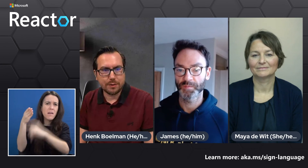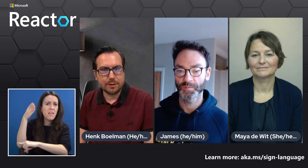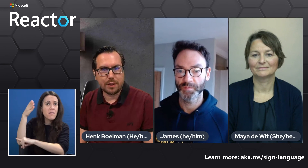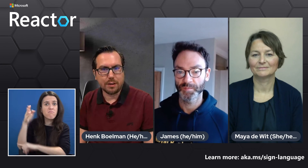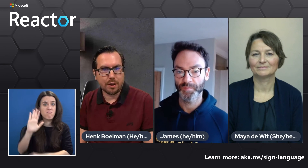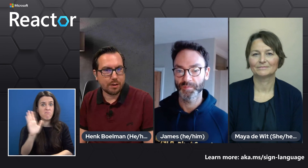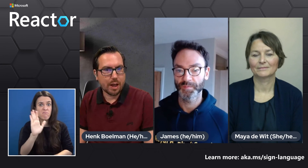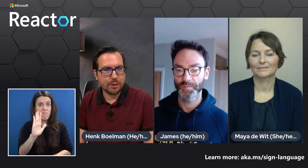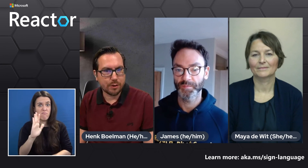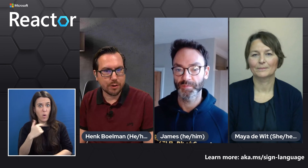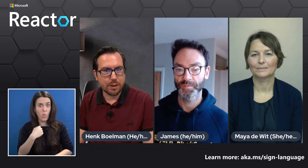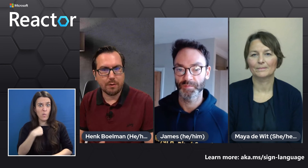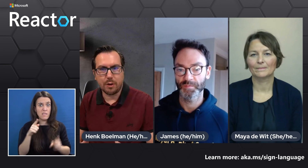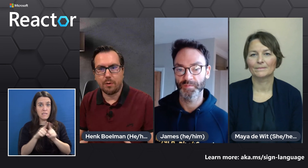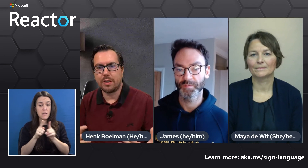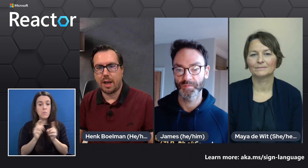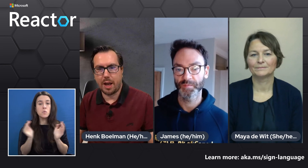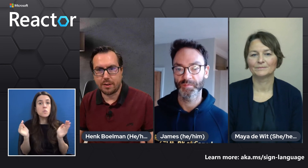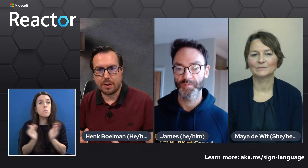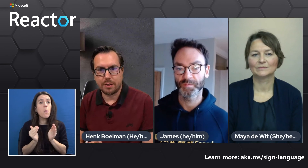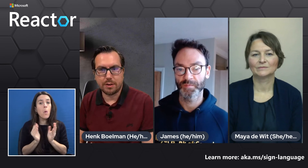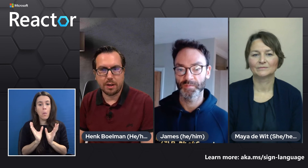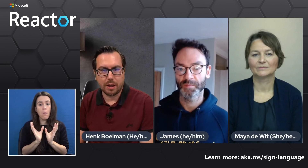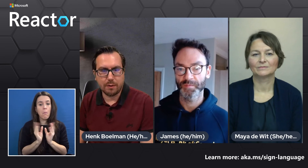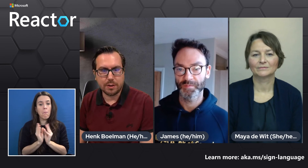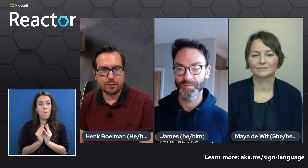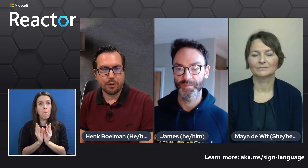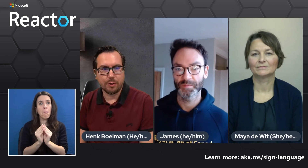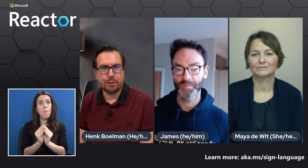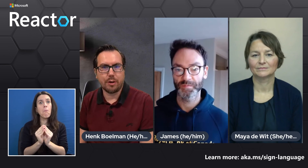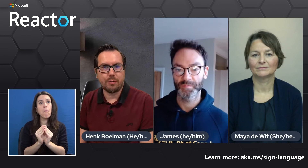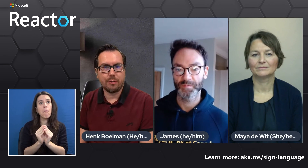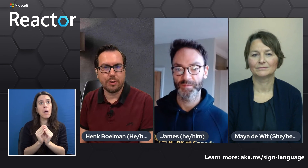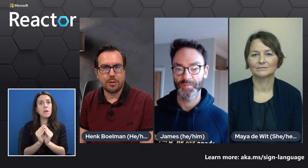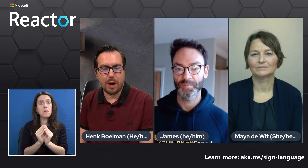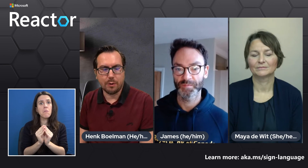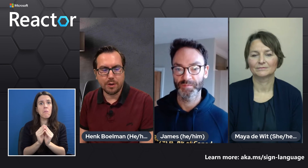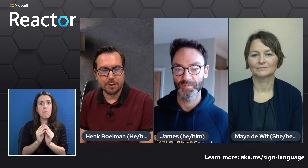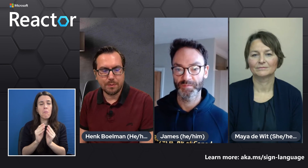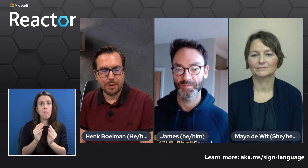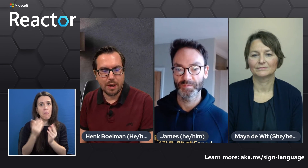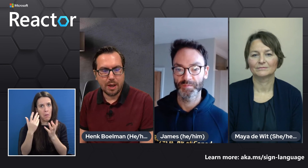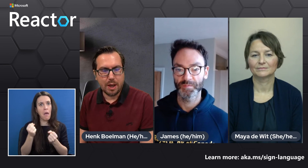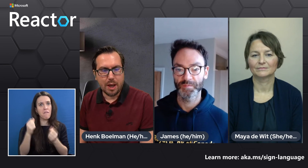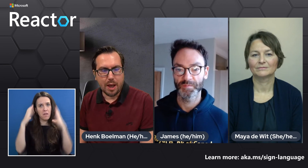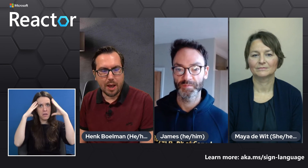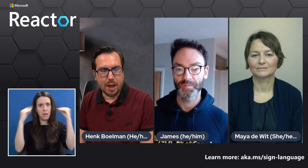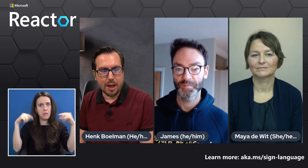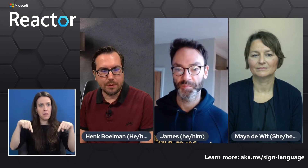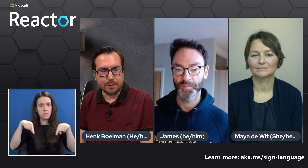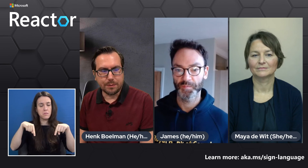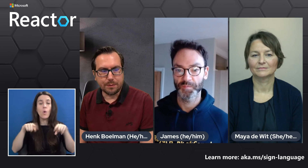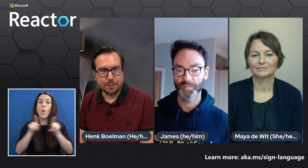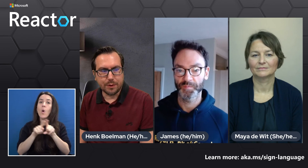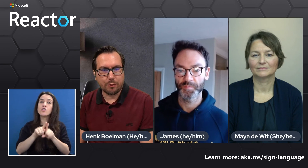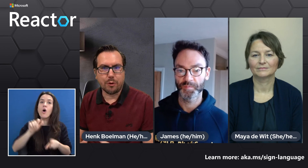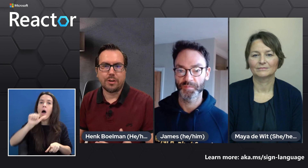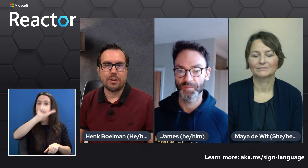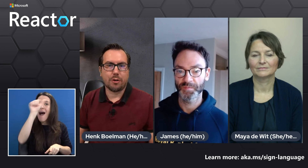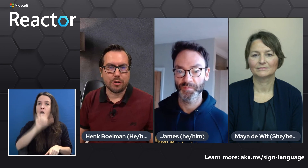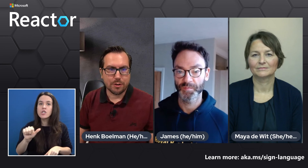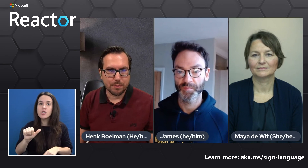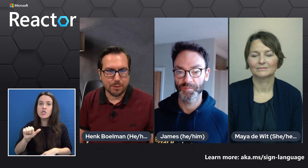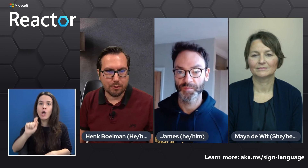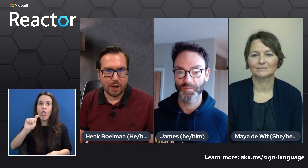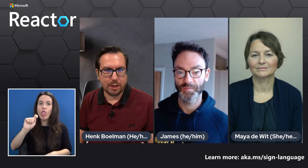Netherlands. Every Thursday, we always add sign language for the 2 hours, and of course,